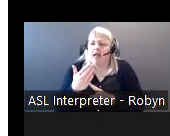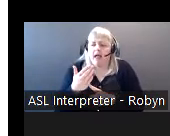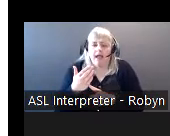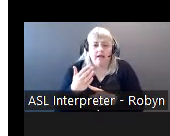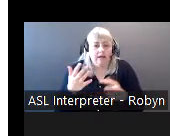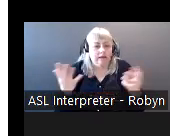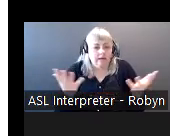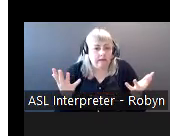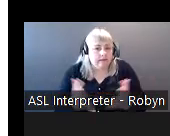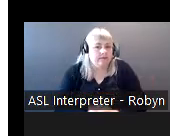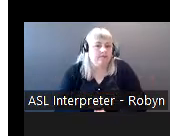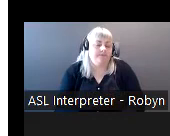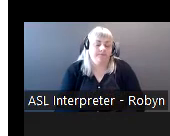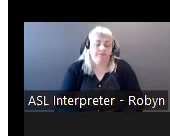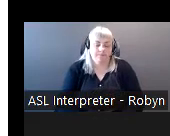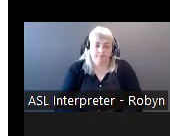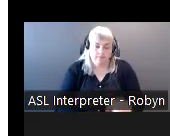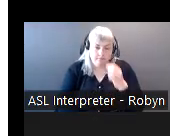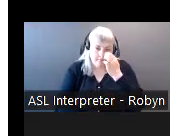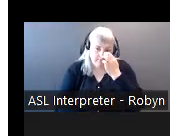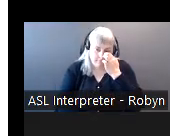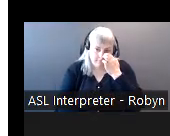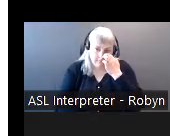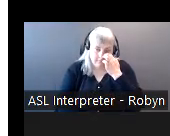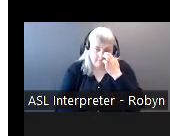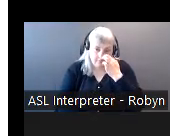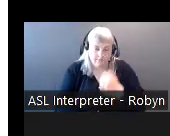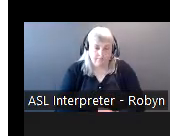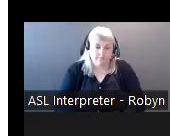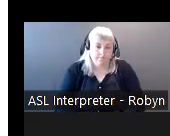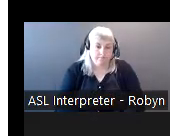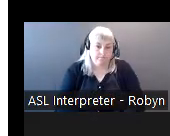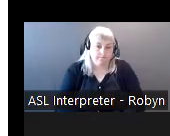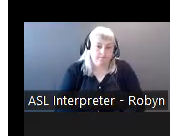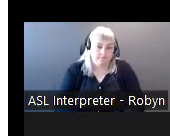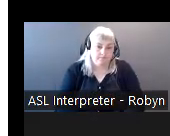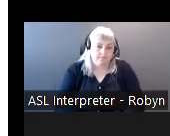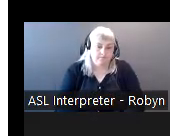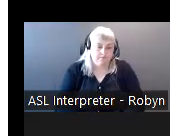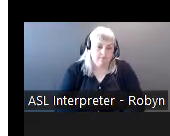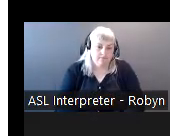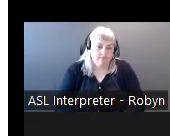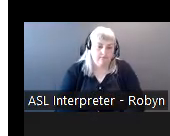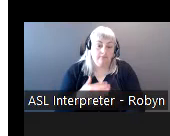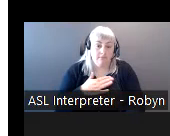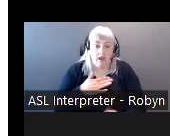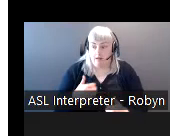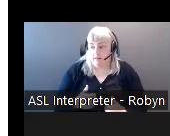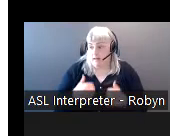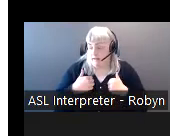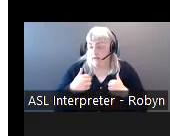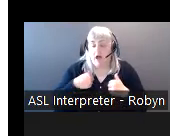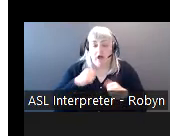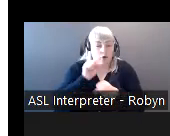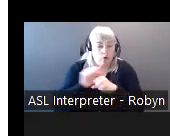One of the things that I've worked on a lot in my life is I was always good at noticing when I'm in my